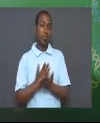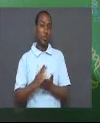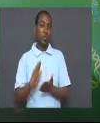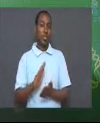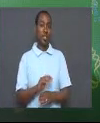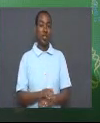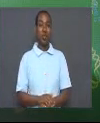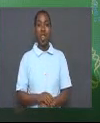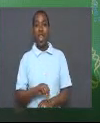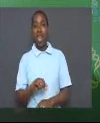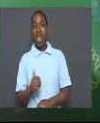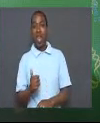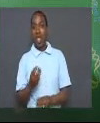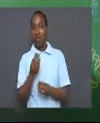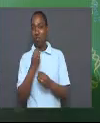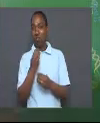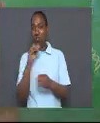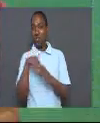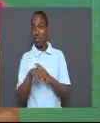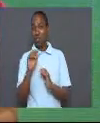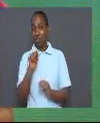and contaminating food.